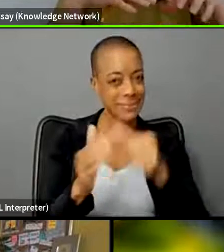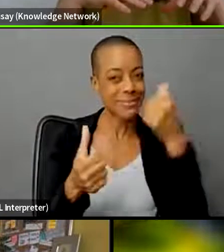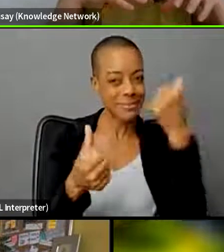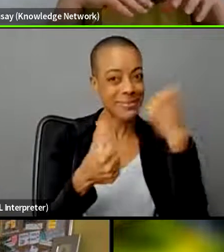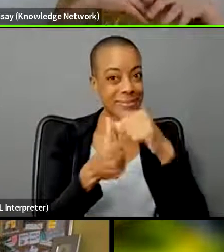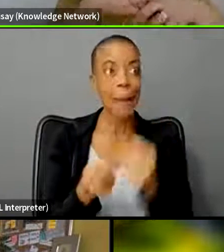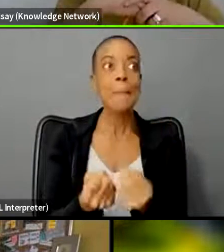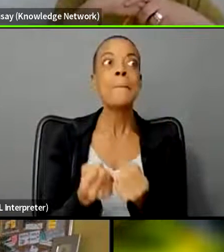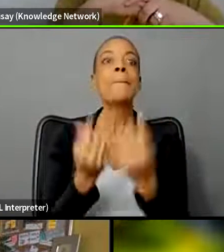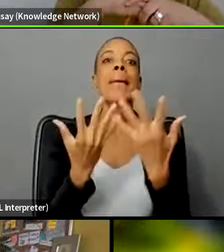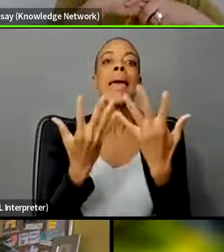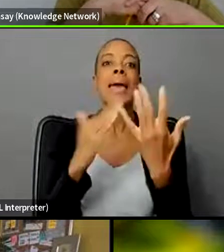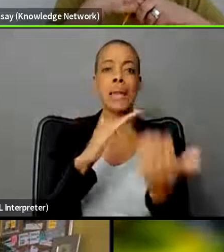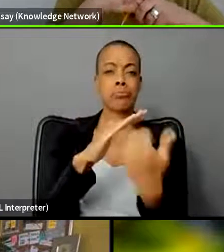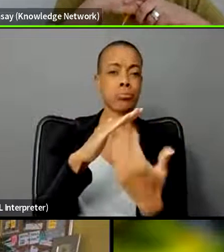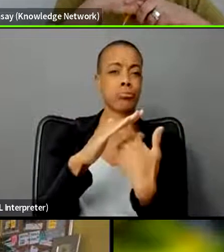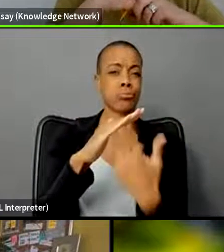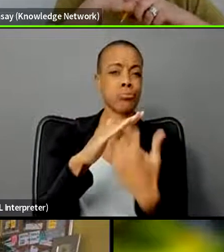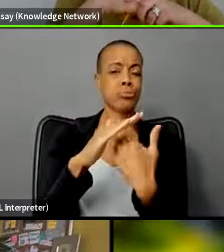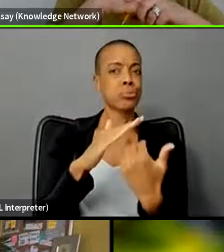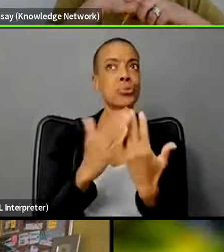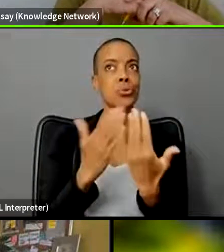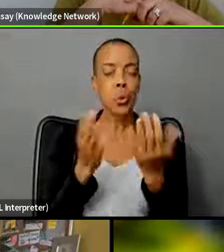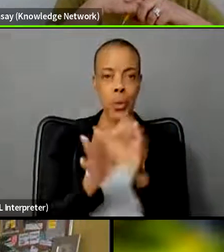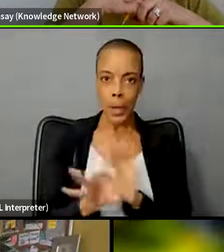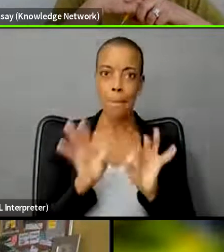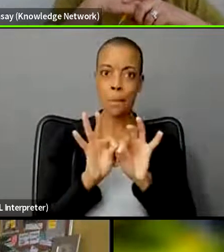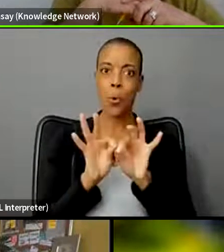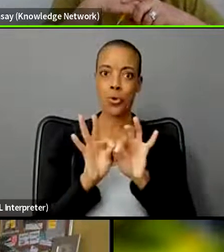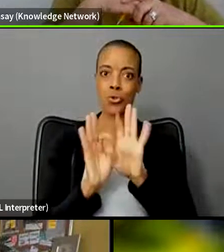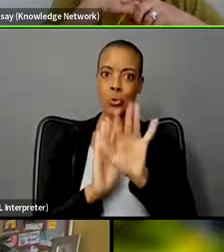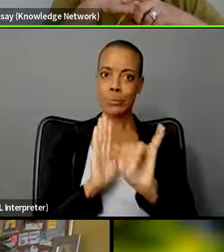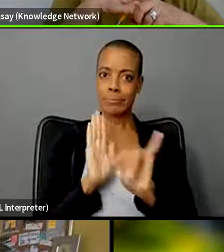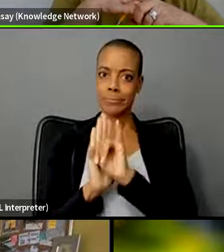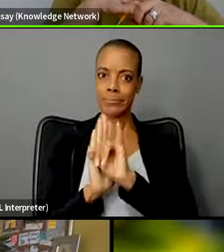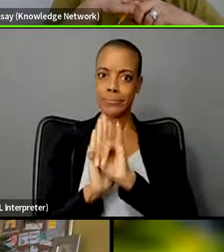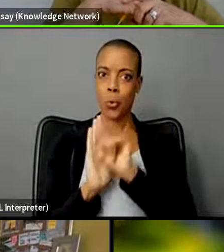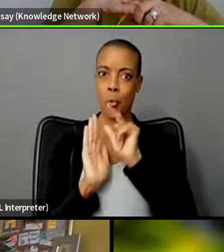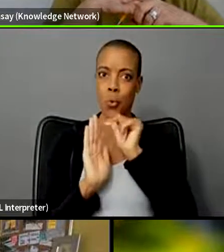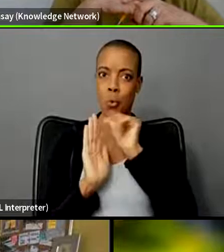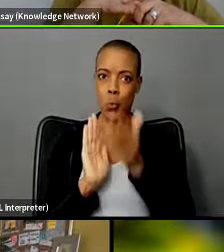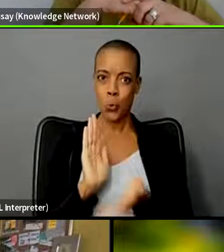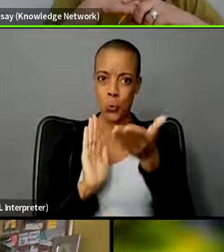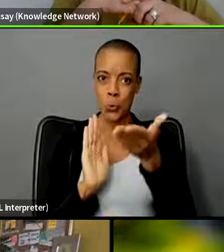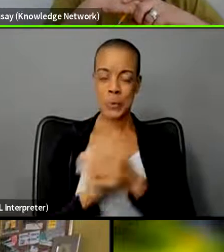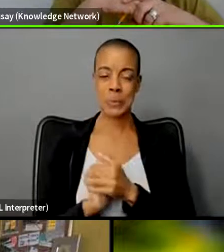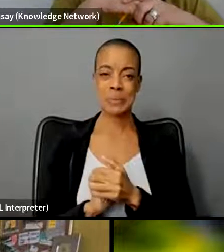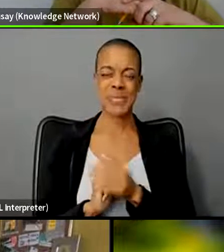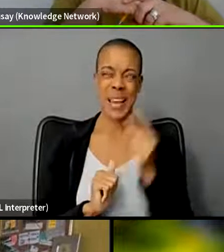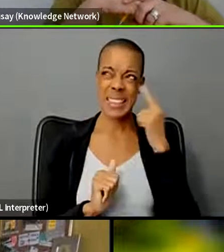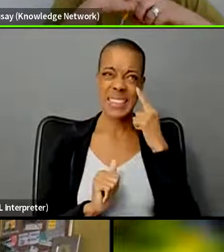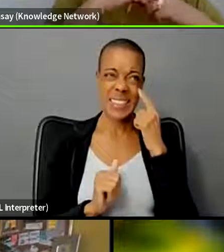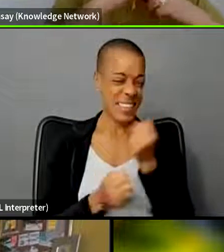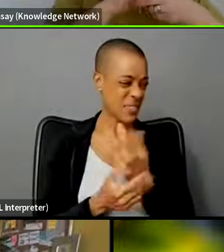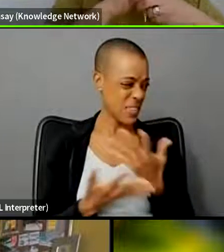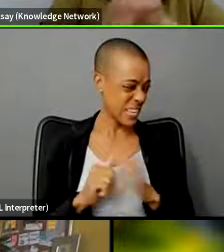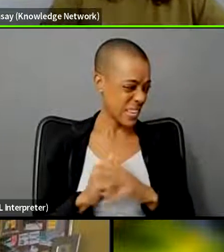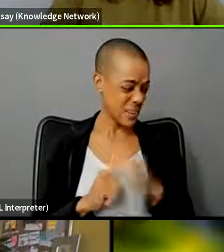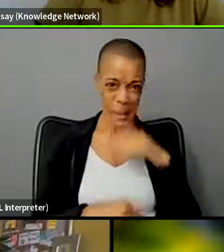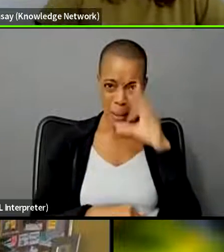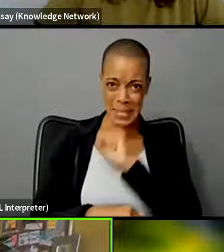and so that information is really key. And I think I've covered everything. Am I missing